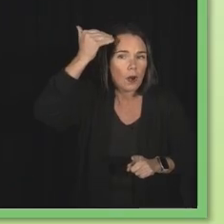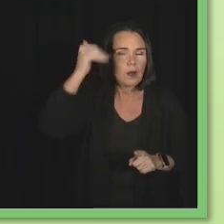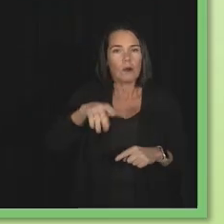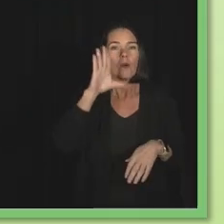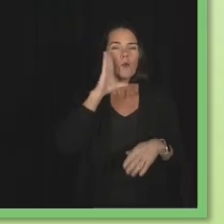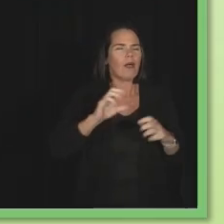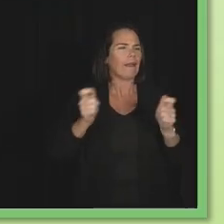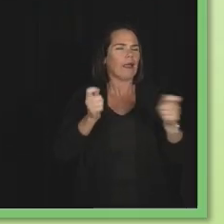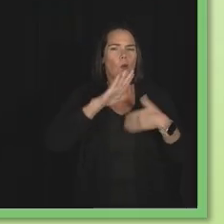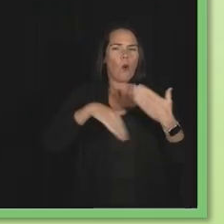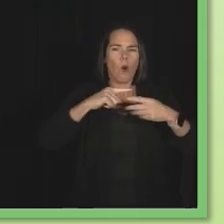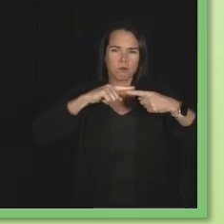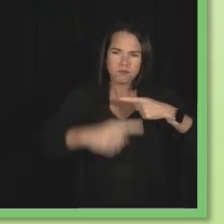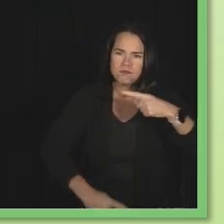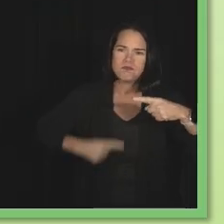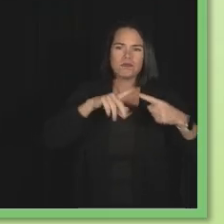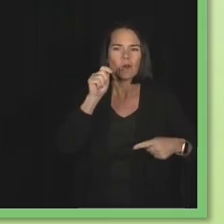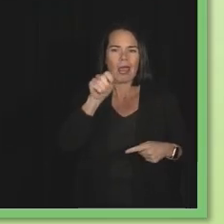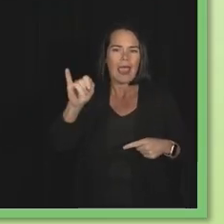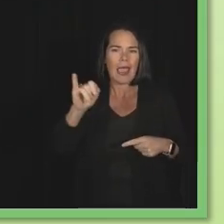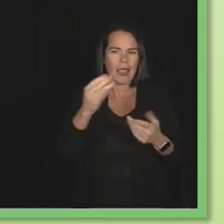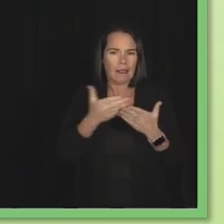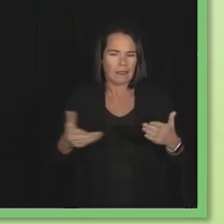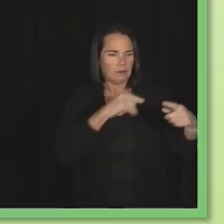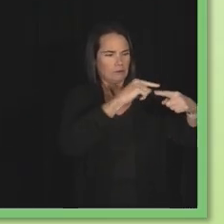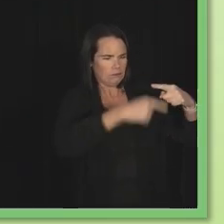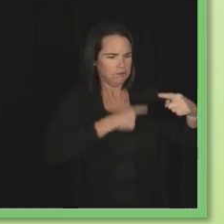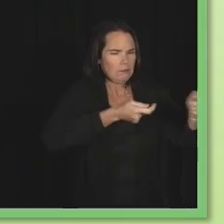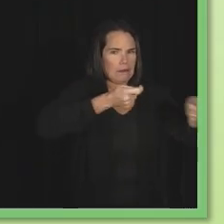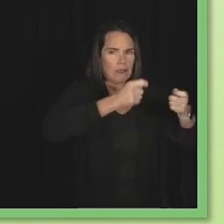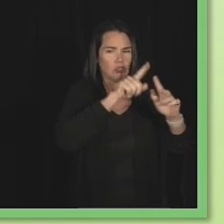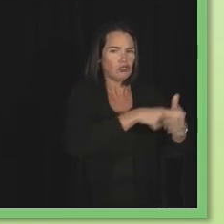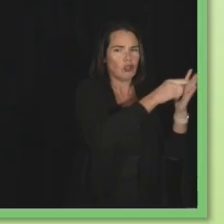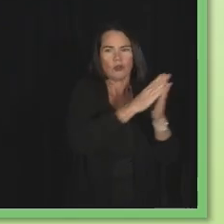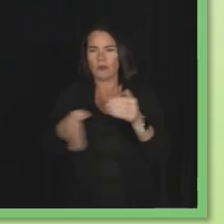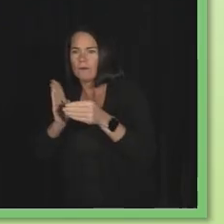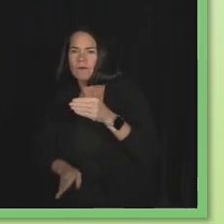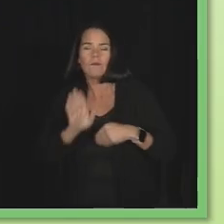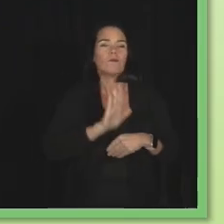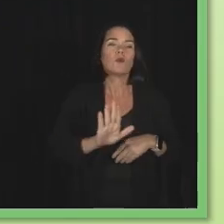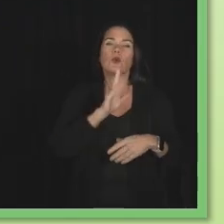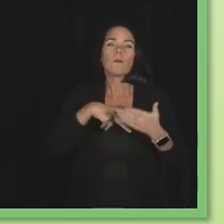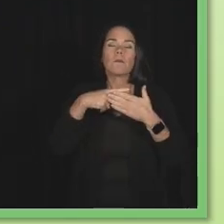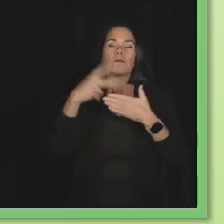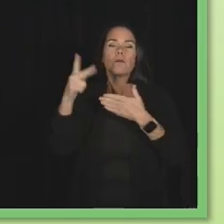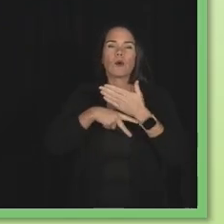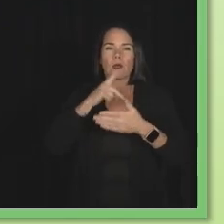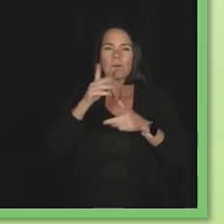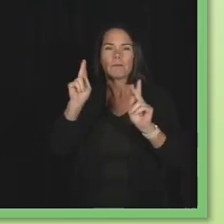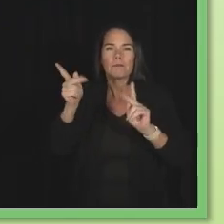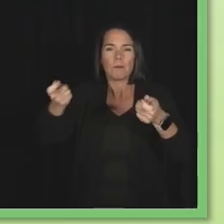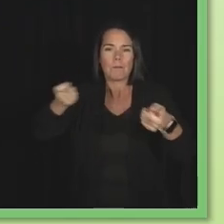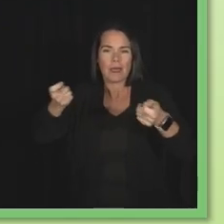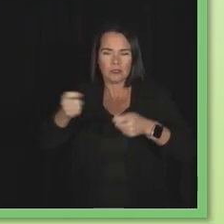lifecycle management of AI artifacts for your developers to consume and your platform teams to manage. Agent Registry